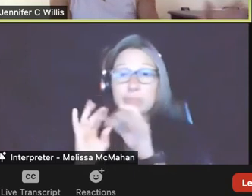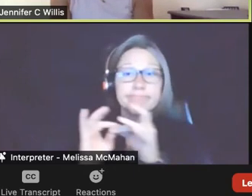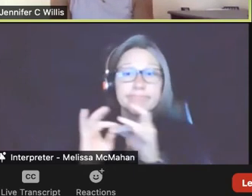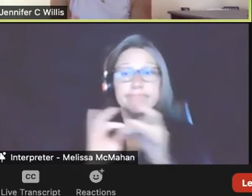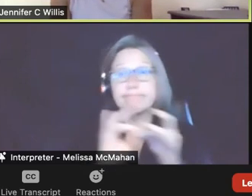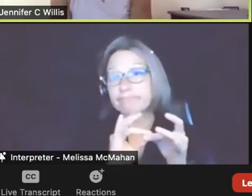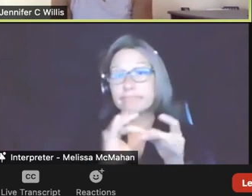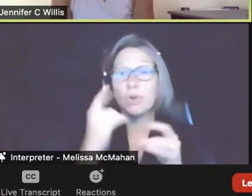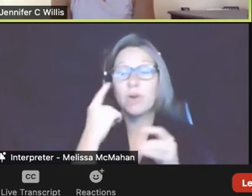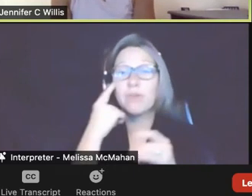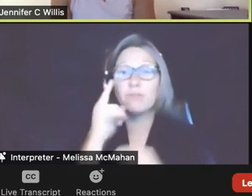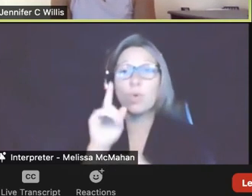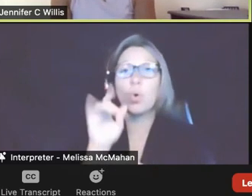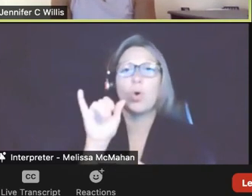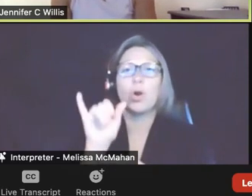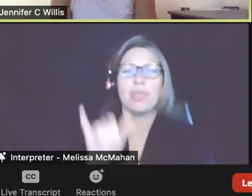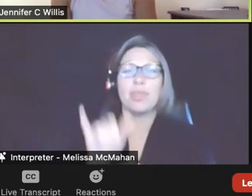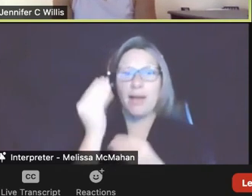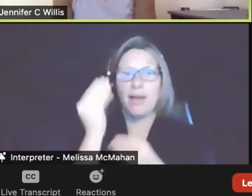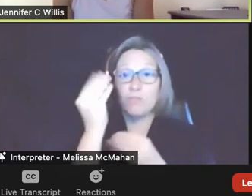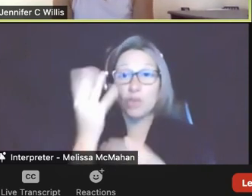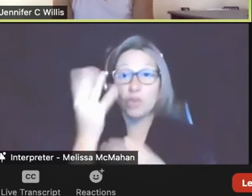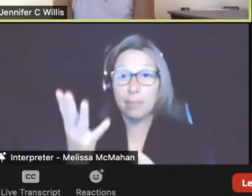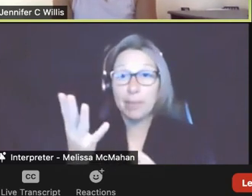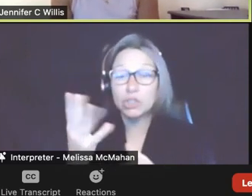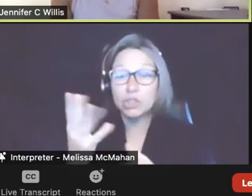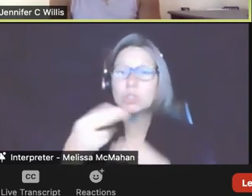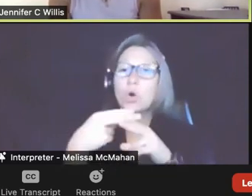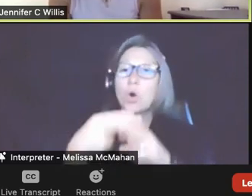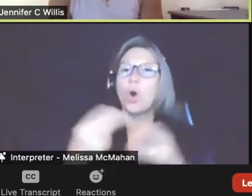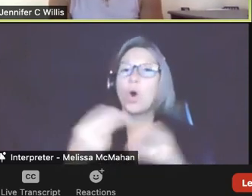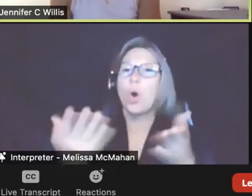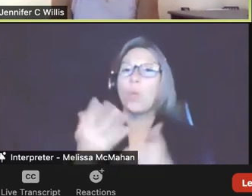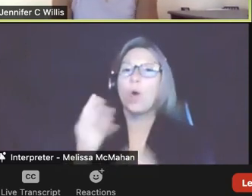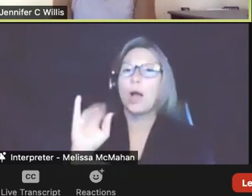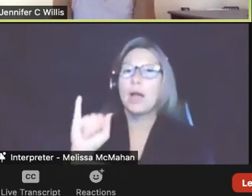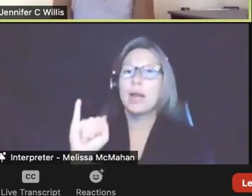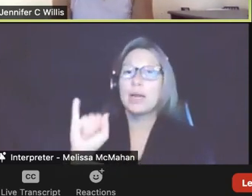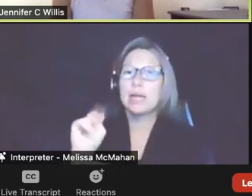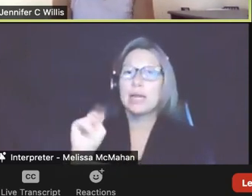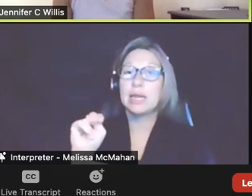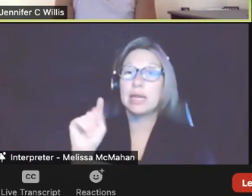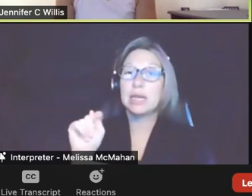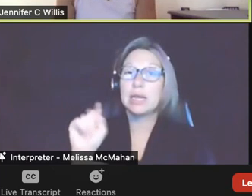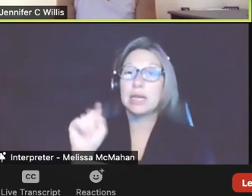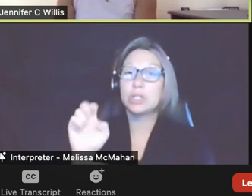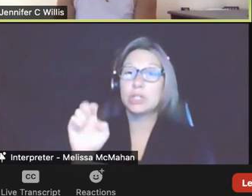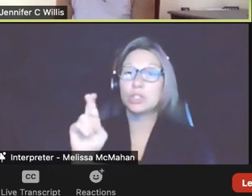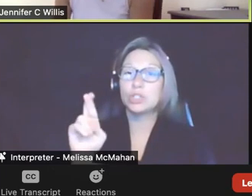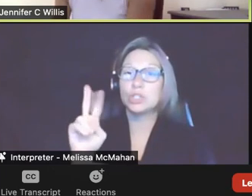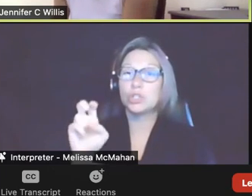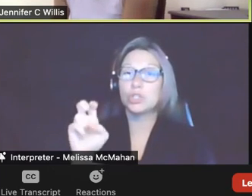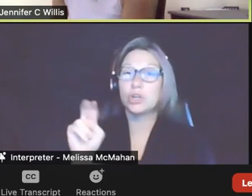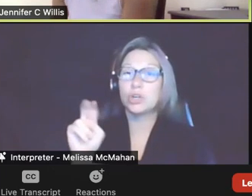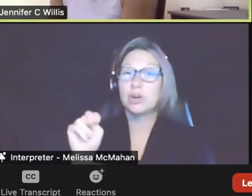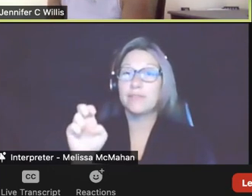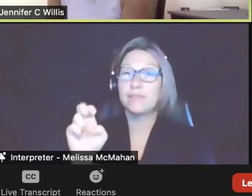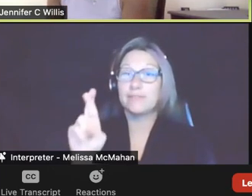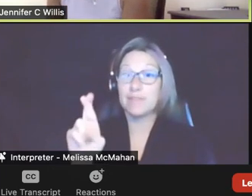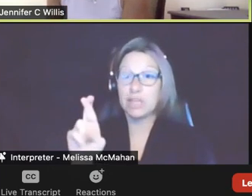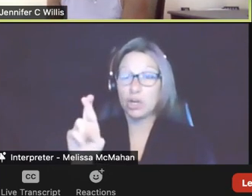information and our students with deaf blindness is what we call an intervener. If this is a term that is new to you,